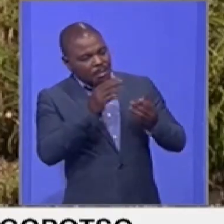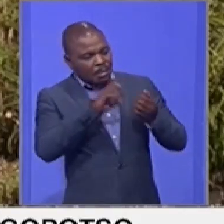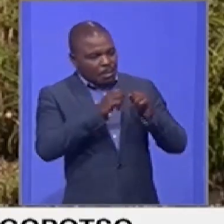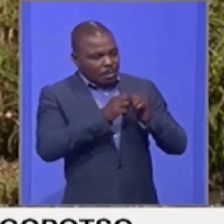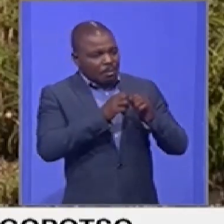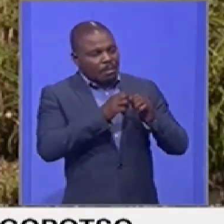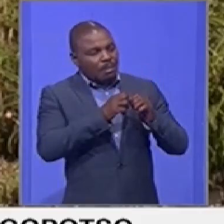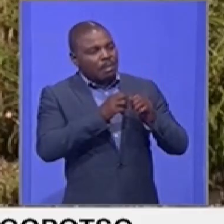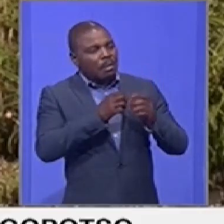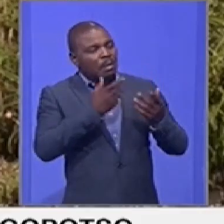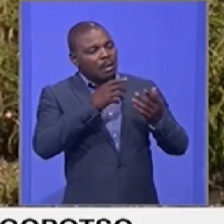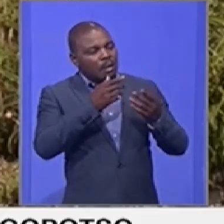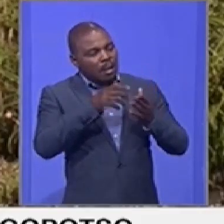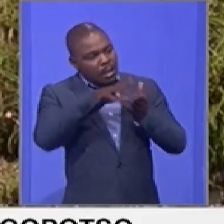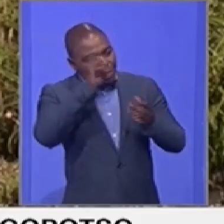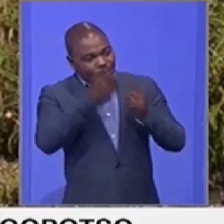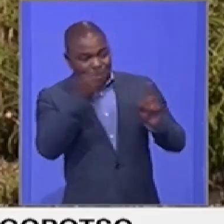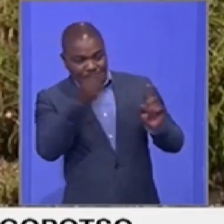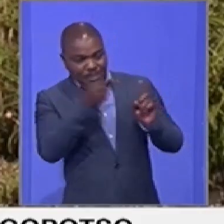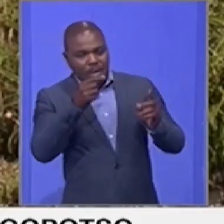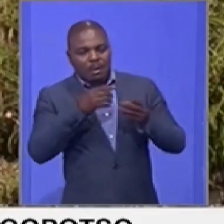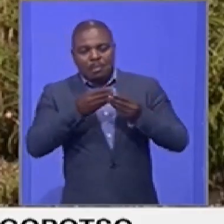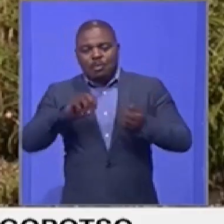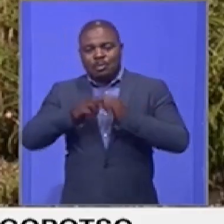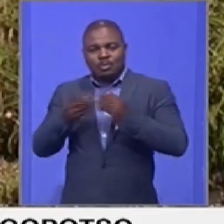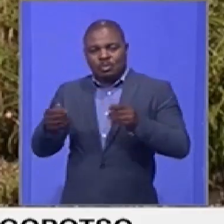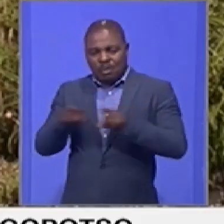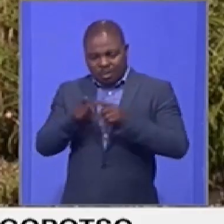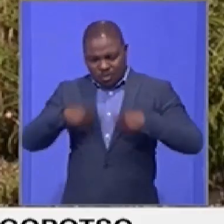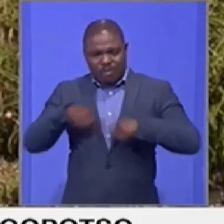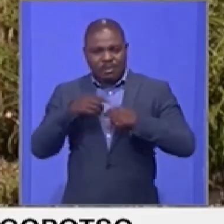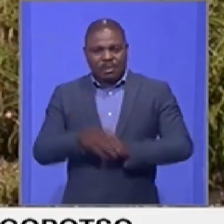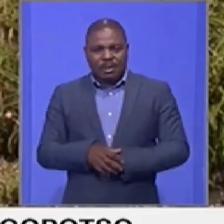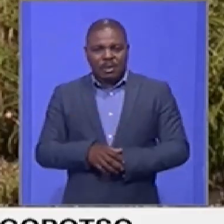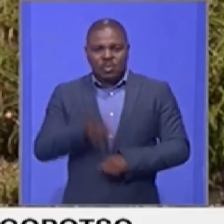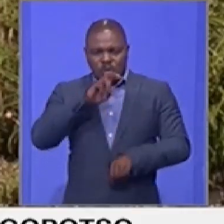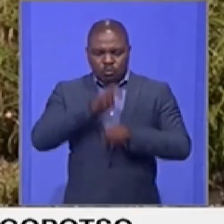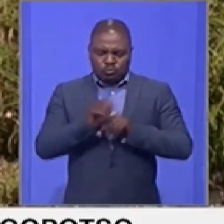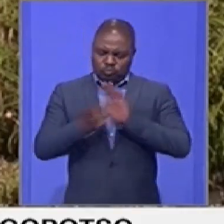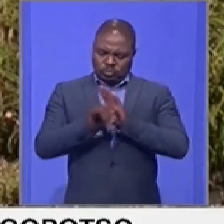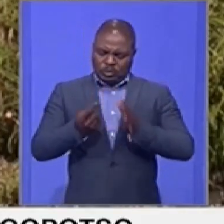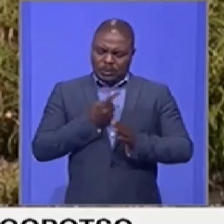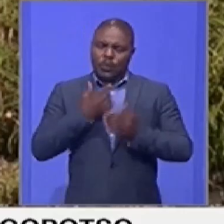problems, including giving ourselves as a nation a stronger sense of identity.